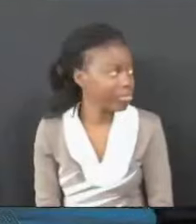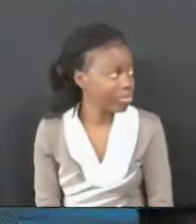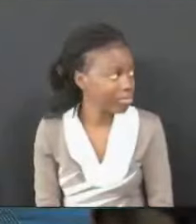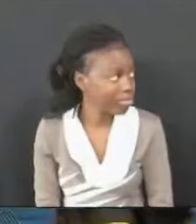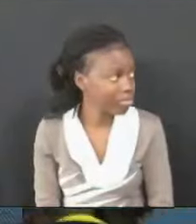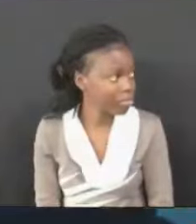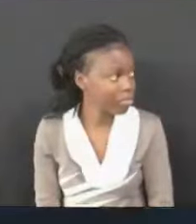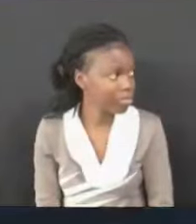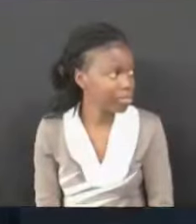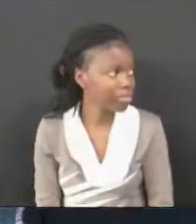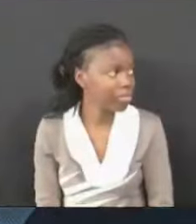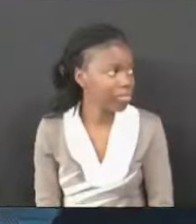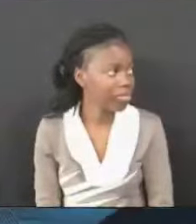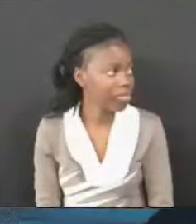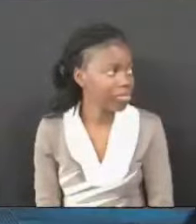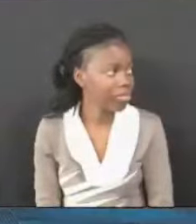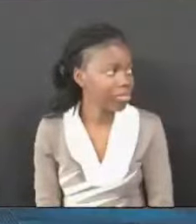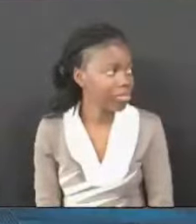Sorry?